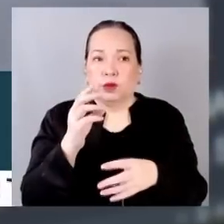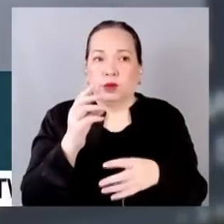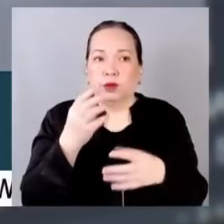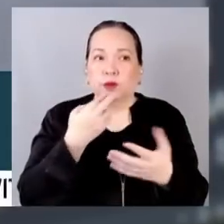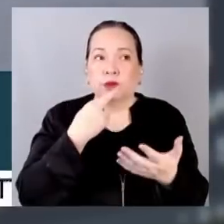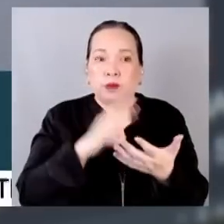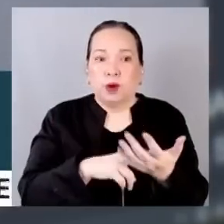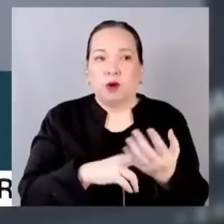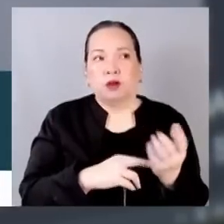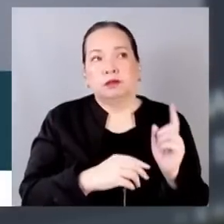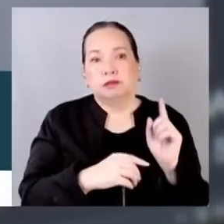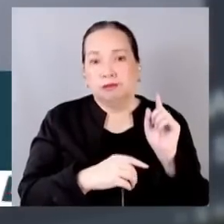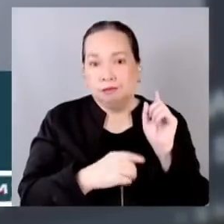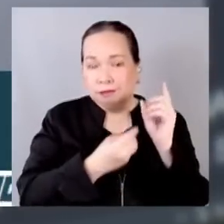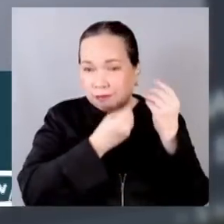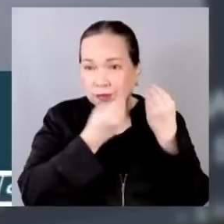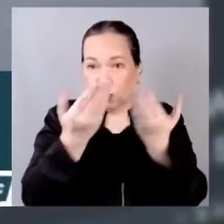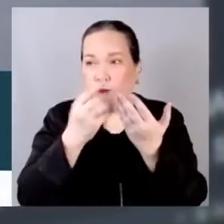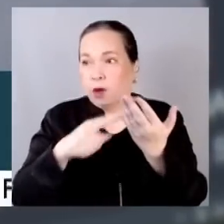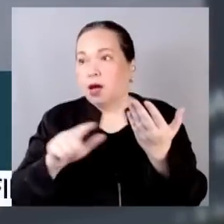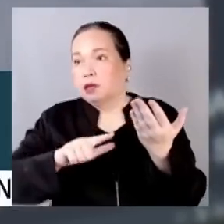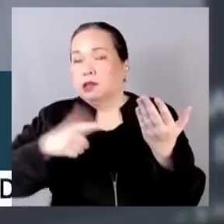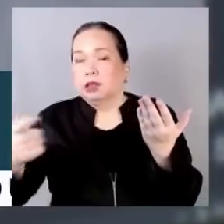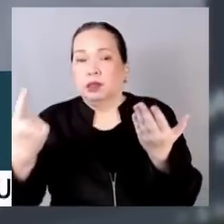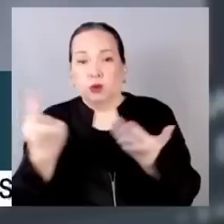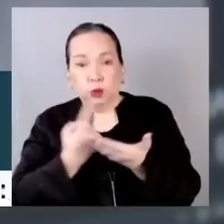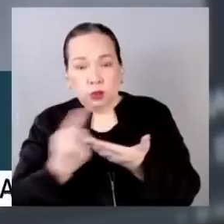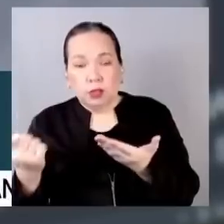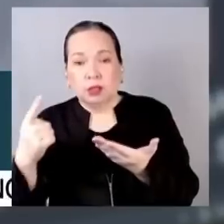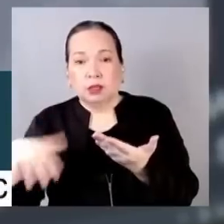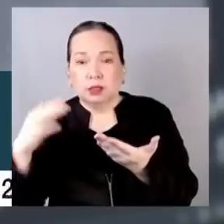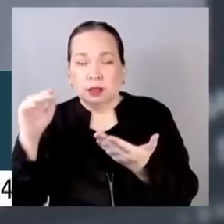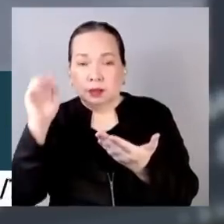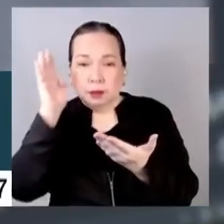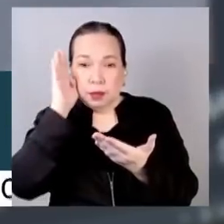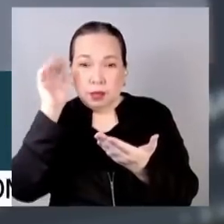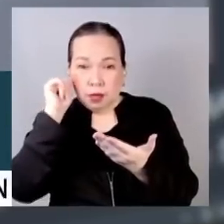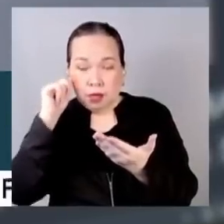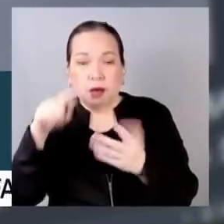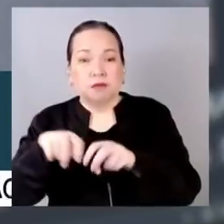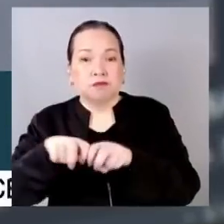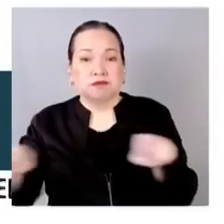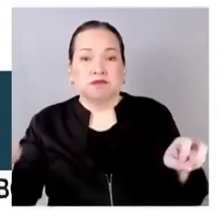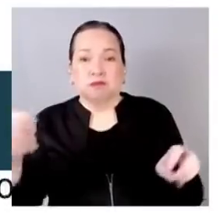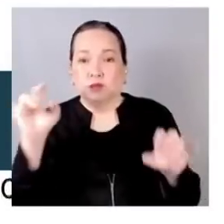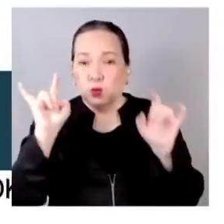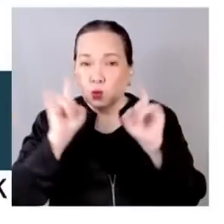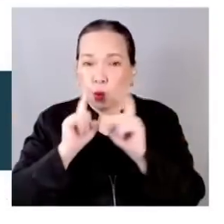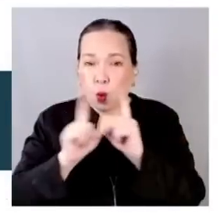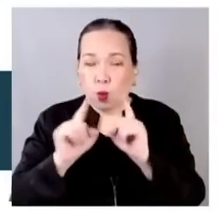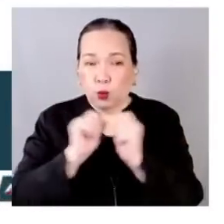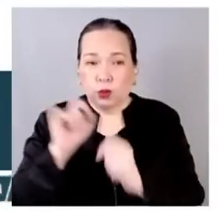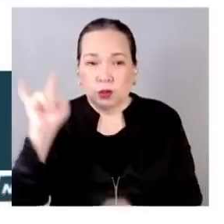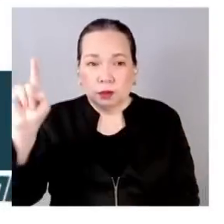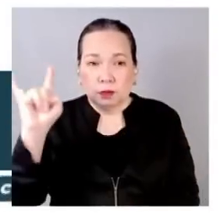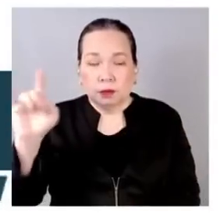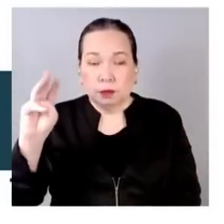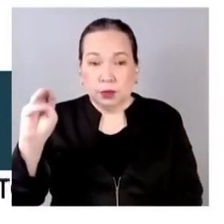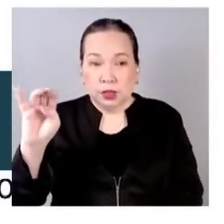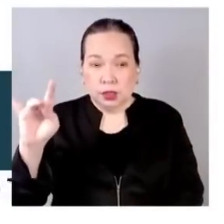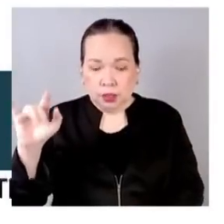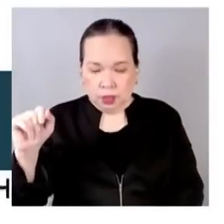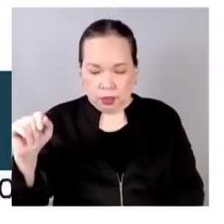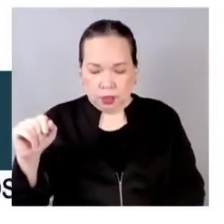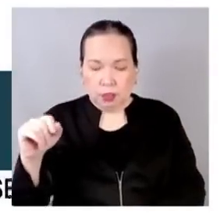out with his press conference, Carmina. He also said that he believes that the Secretary has been